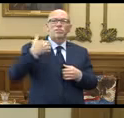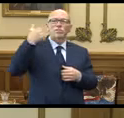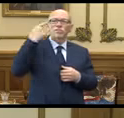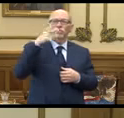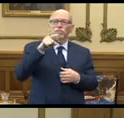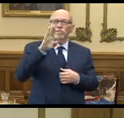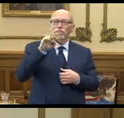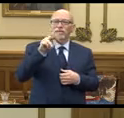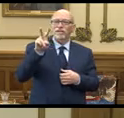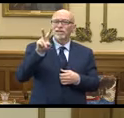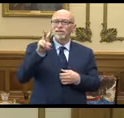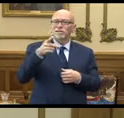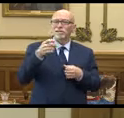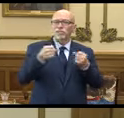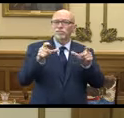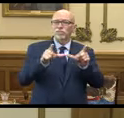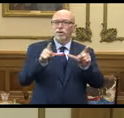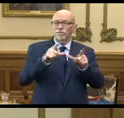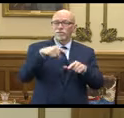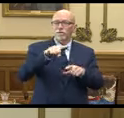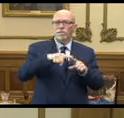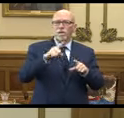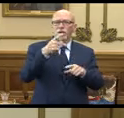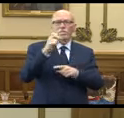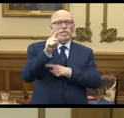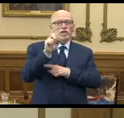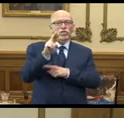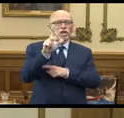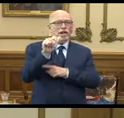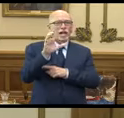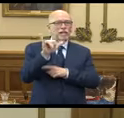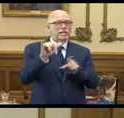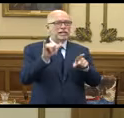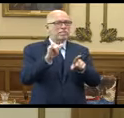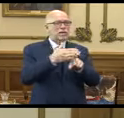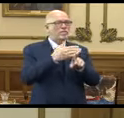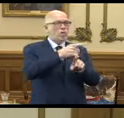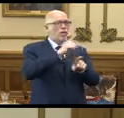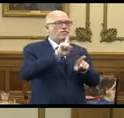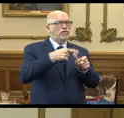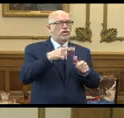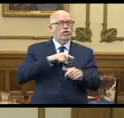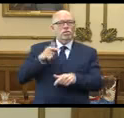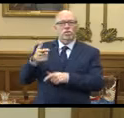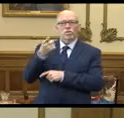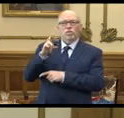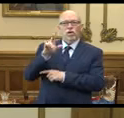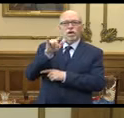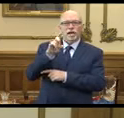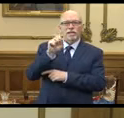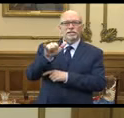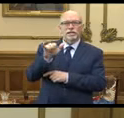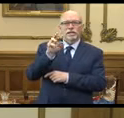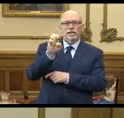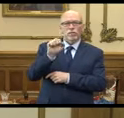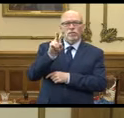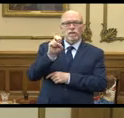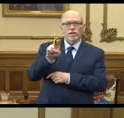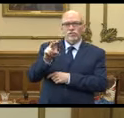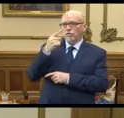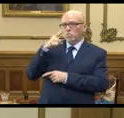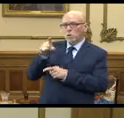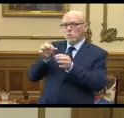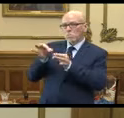Bureau of Motor Vehicles. But before we hear from Peter Lacey, we'll go right to Dr. Lindsay Weaver. And if you could give us